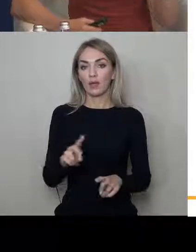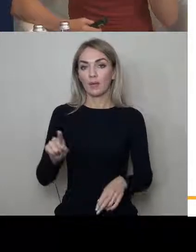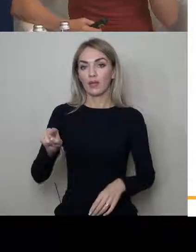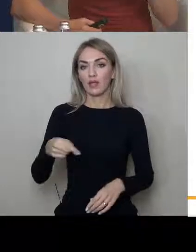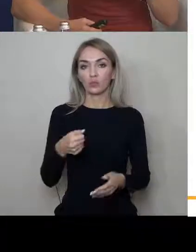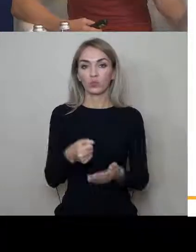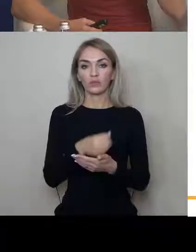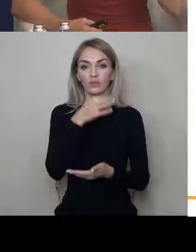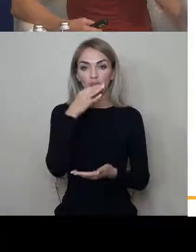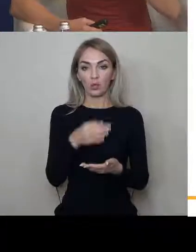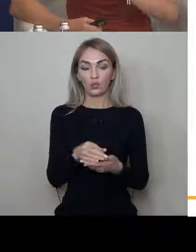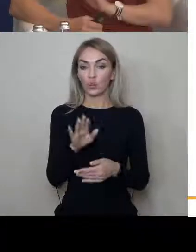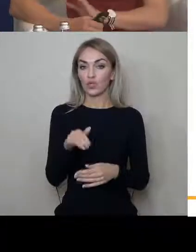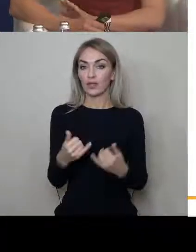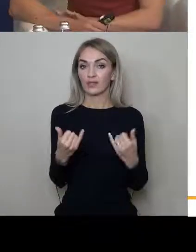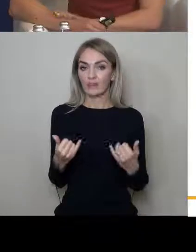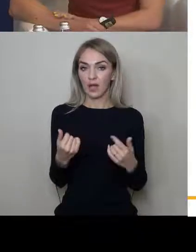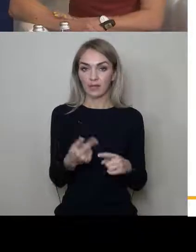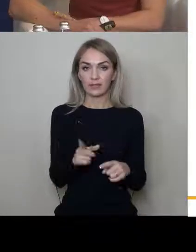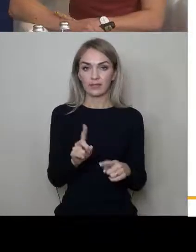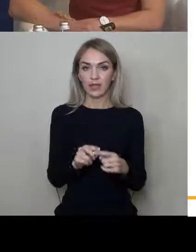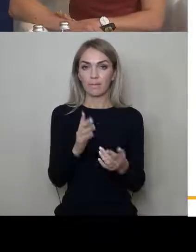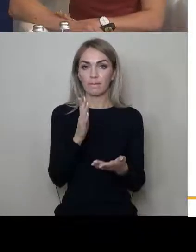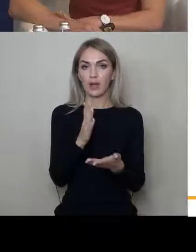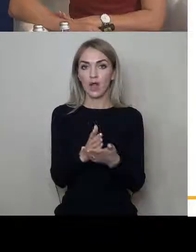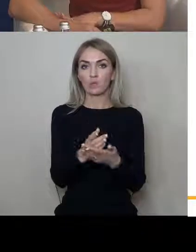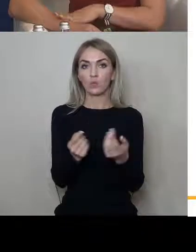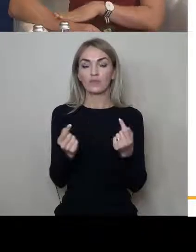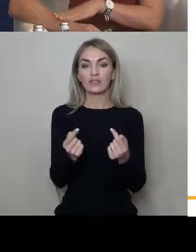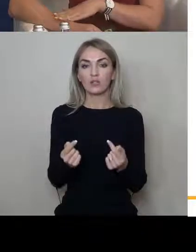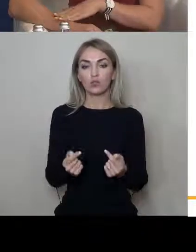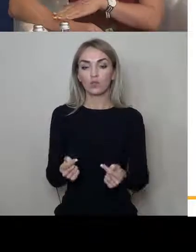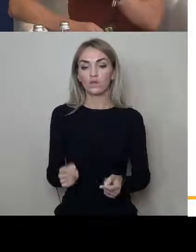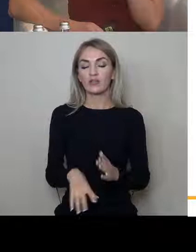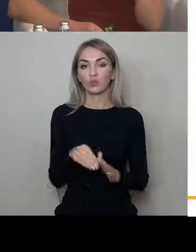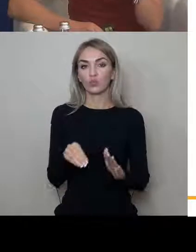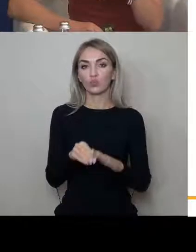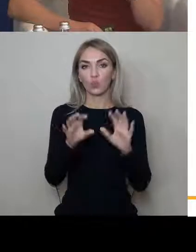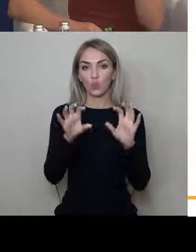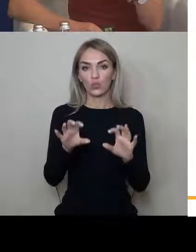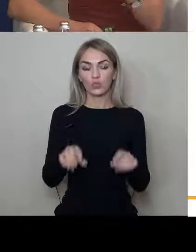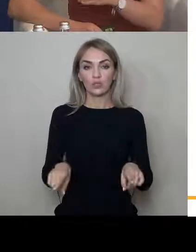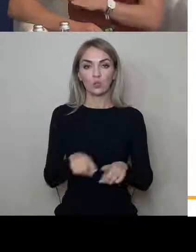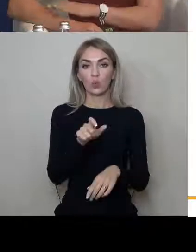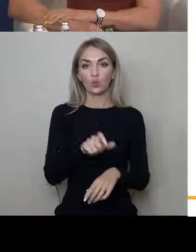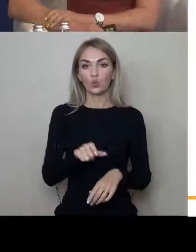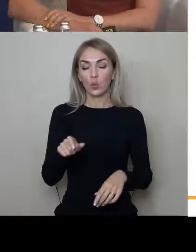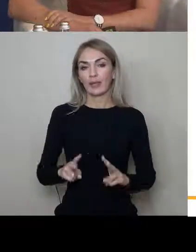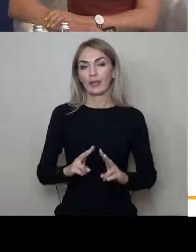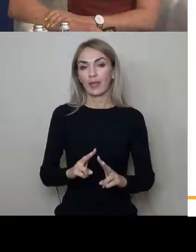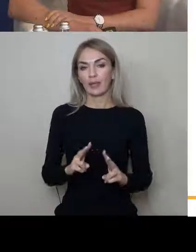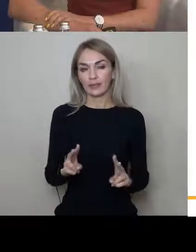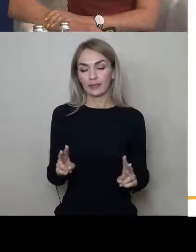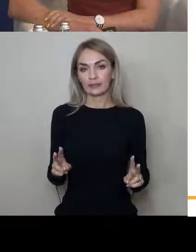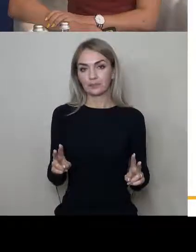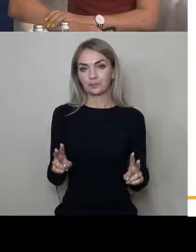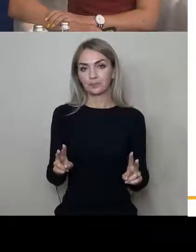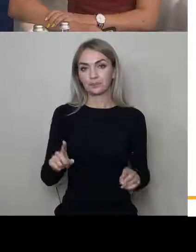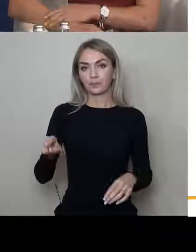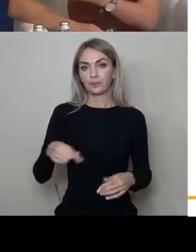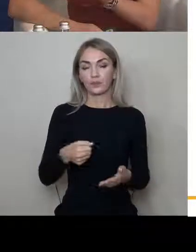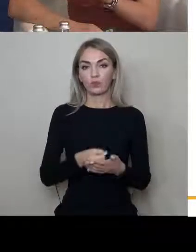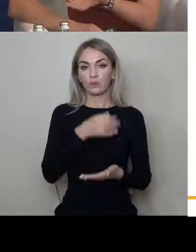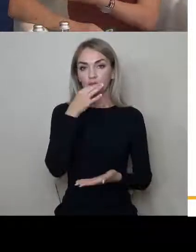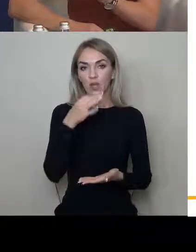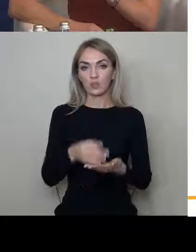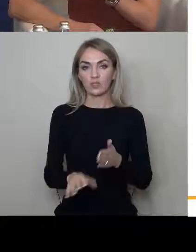person who was brought to account, though it is directly specified by the election code that the persons that